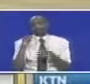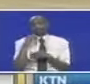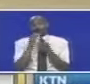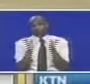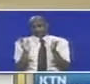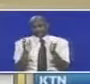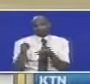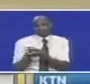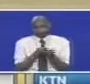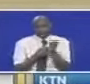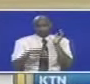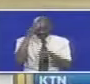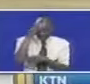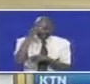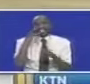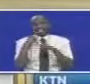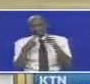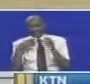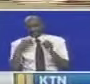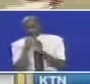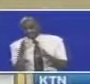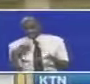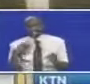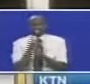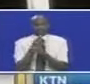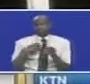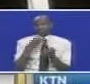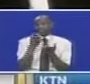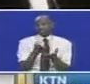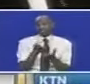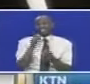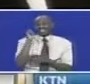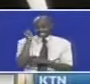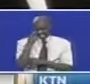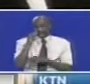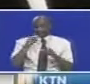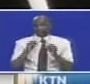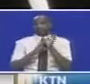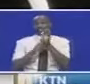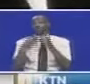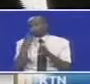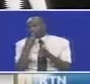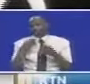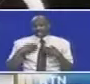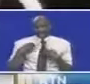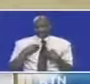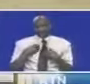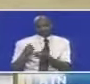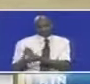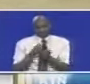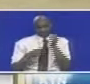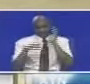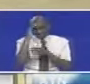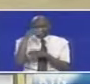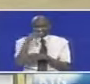Golfers, professionals and amateurs alike will be eyeing to make the cut. Kenya will once again be represented by its elite golfers who are burning